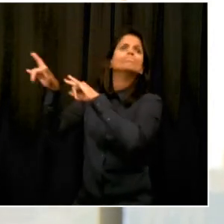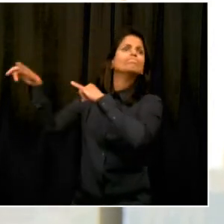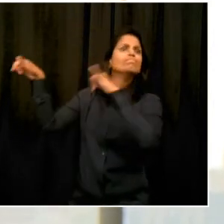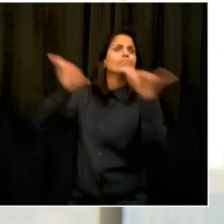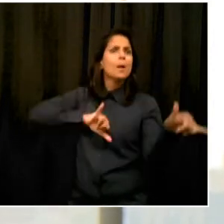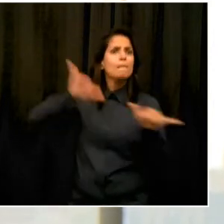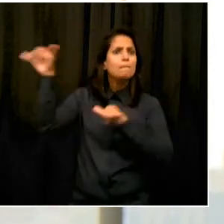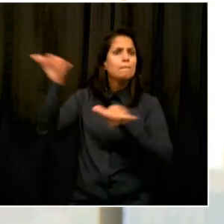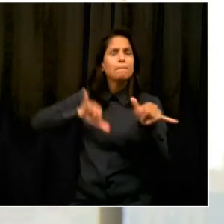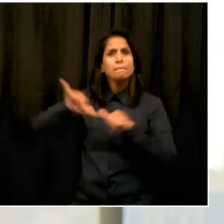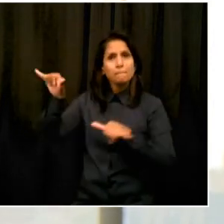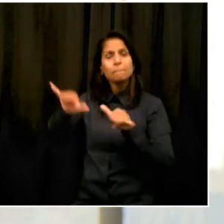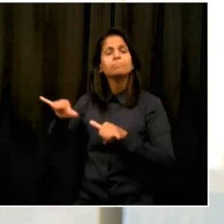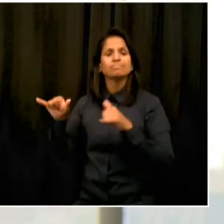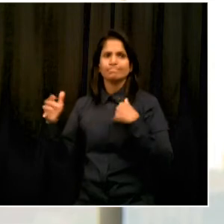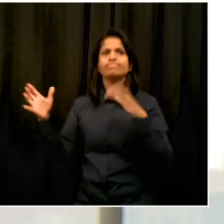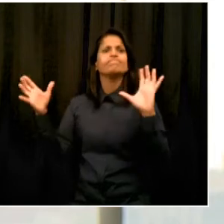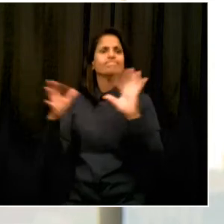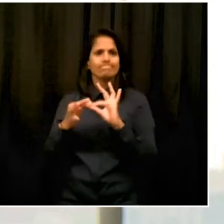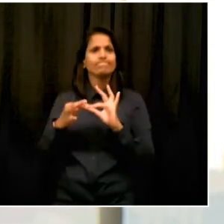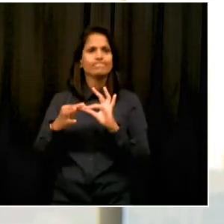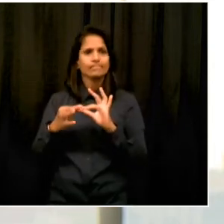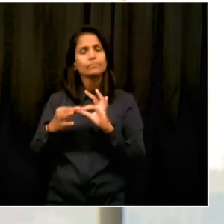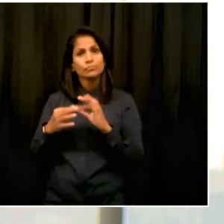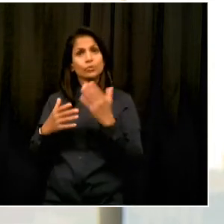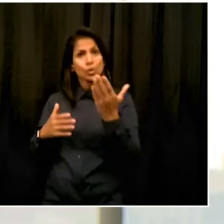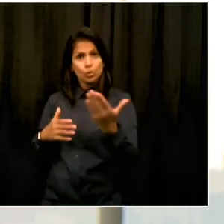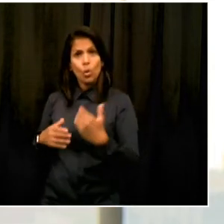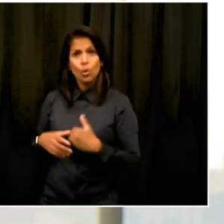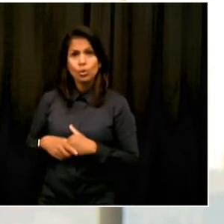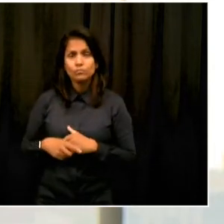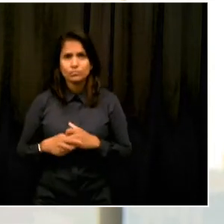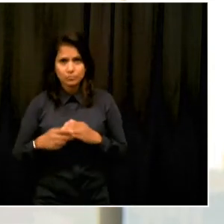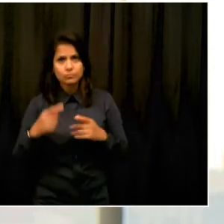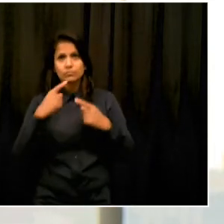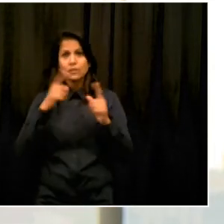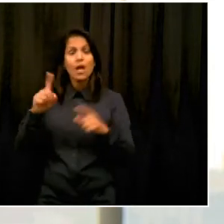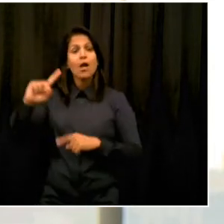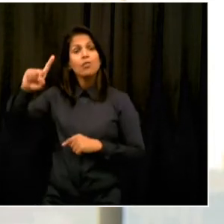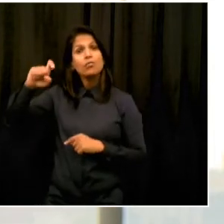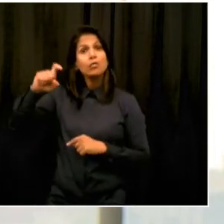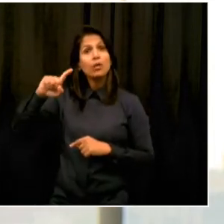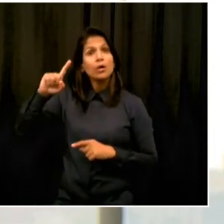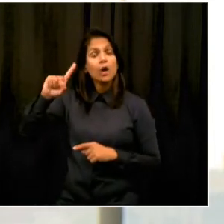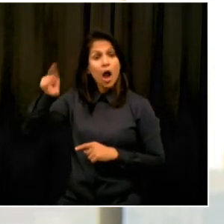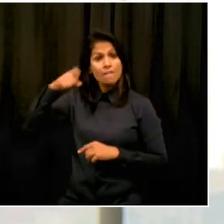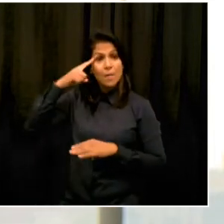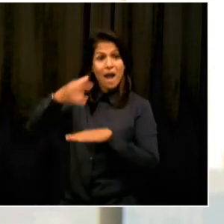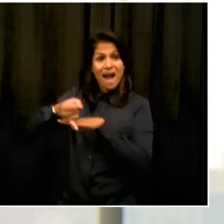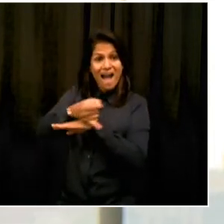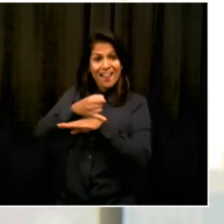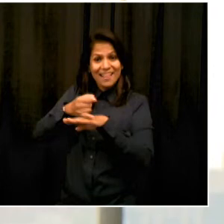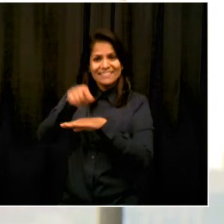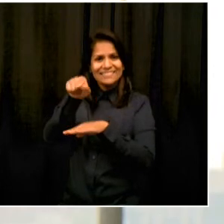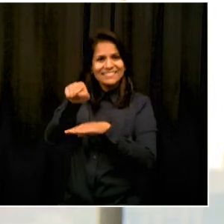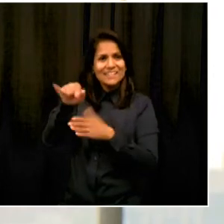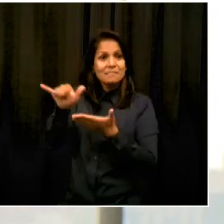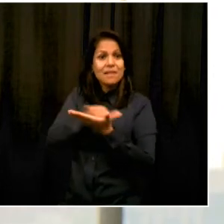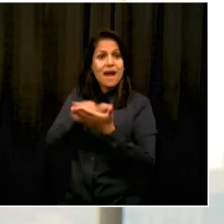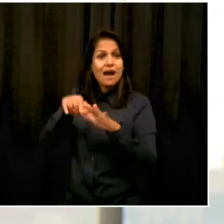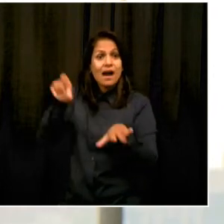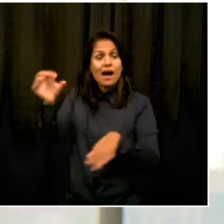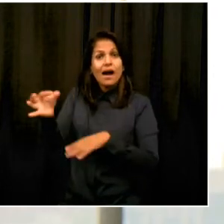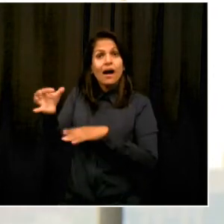Governor's Island, where New York City as we know it today began, you will find the greatest